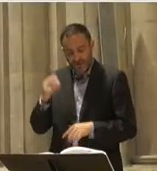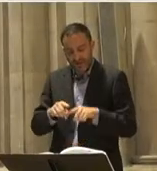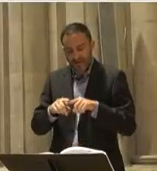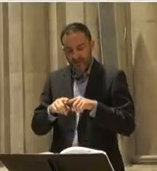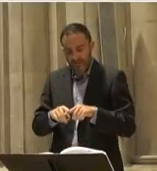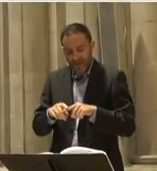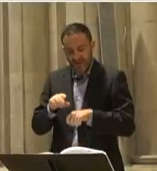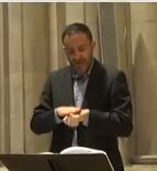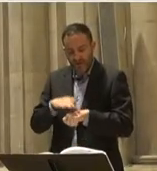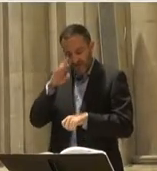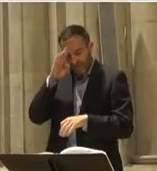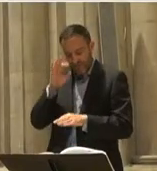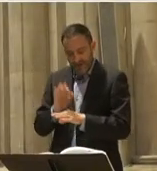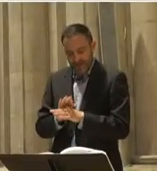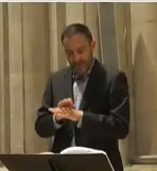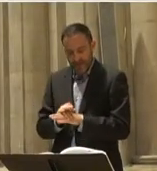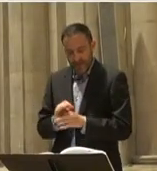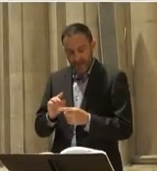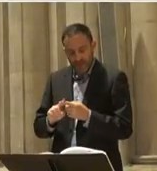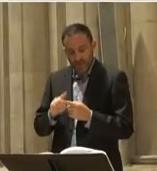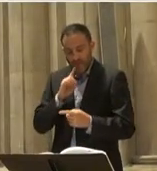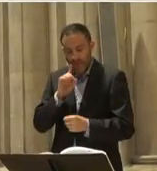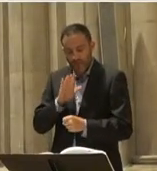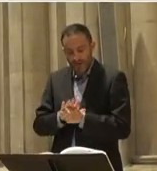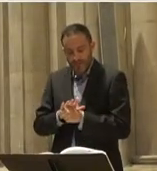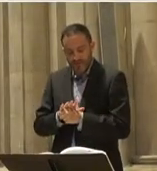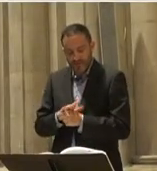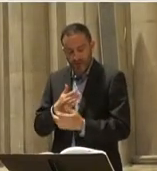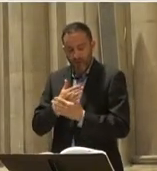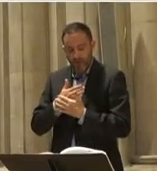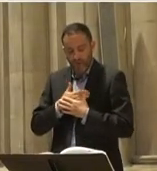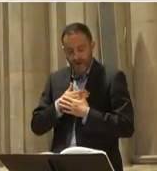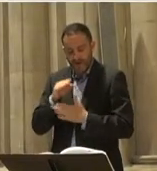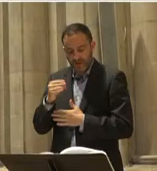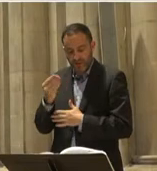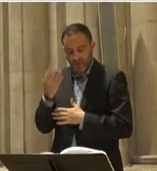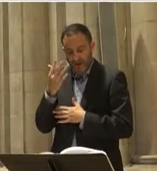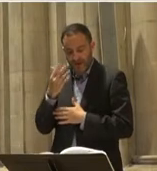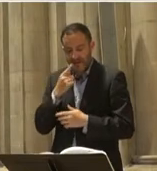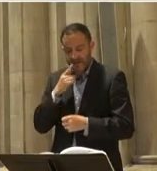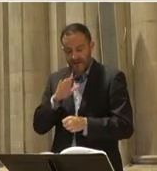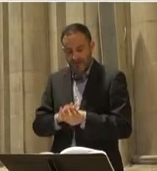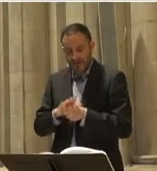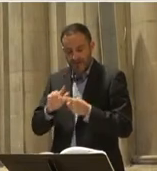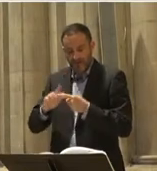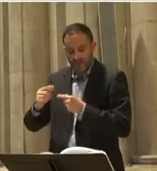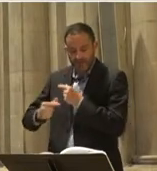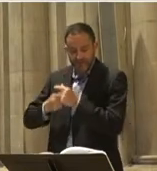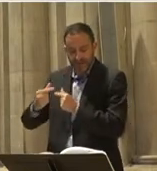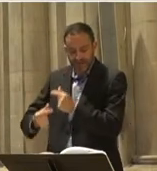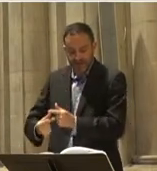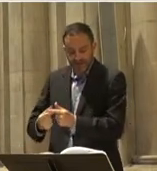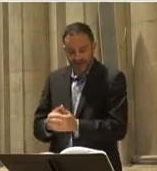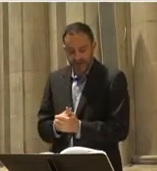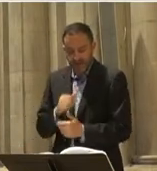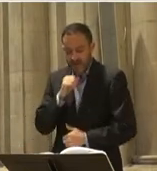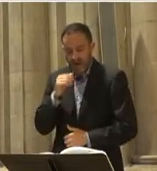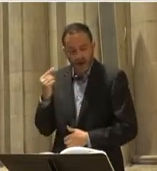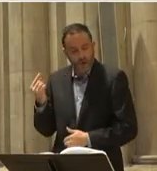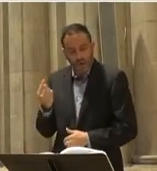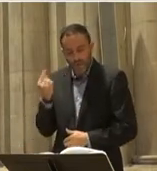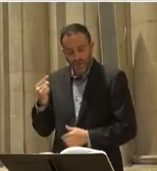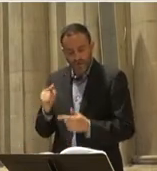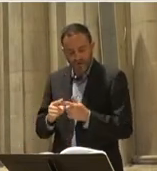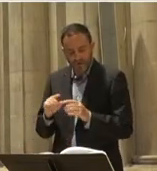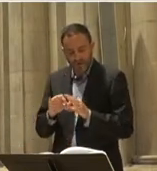on faith, in order that the promise may rest on grace and be guaranteed to all his descendants, not